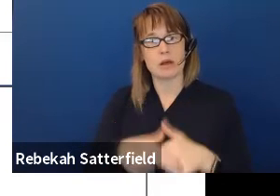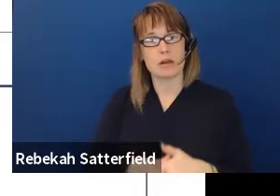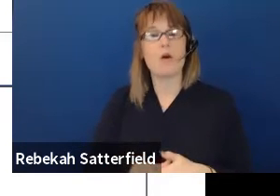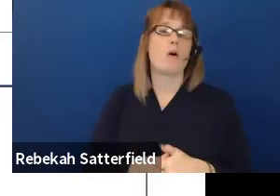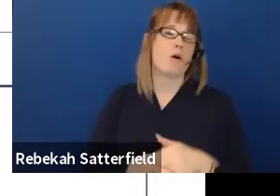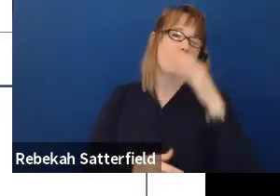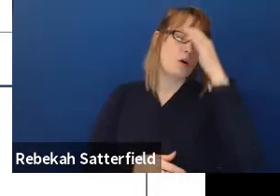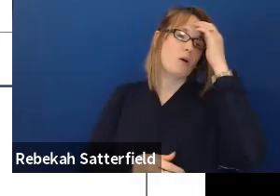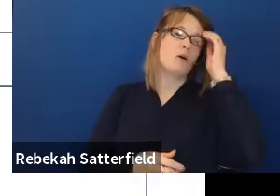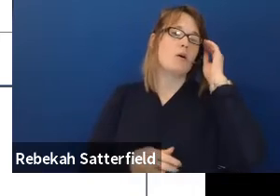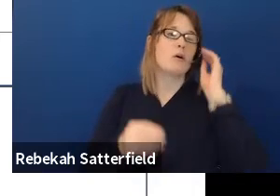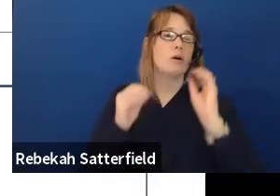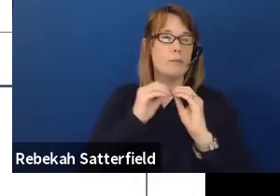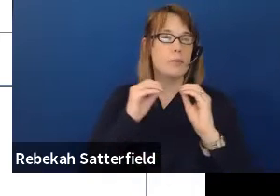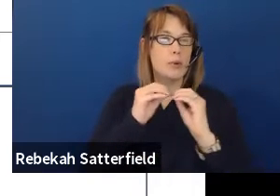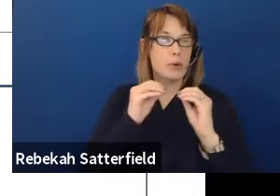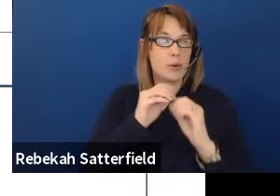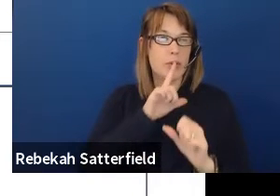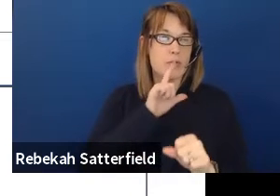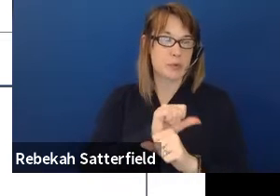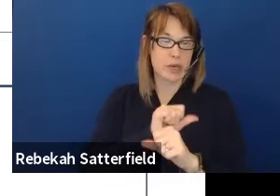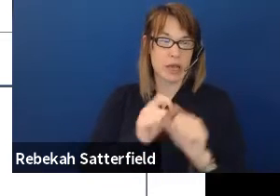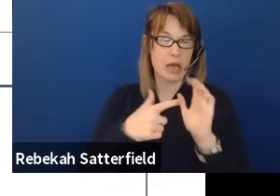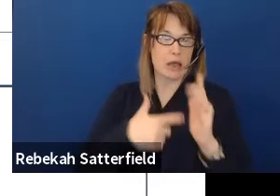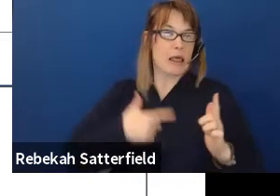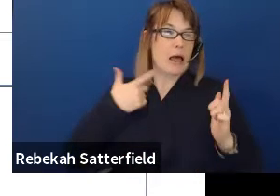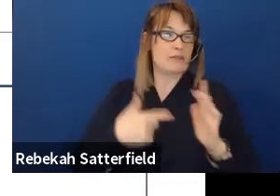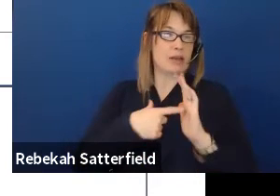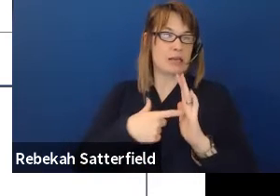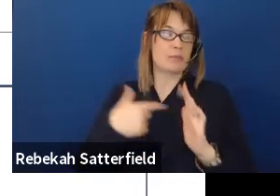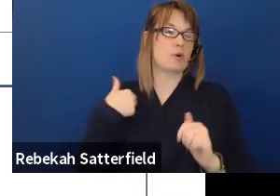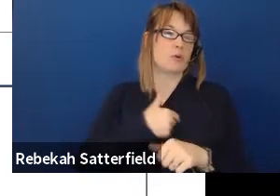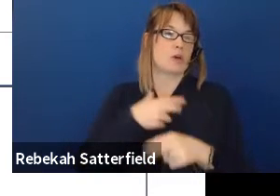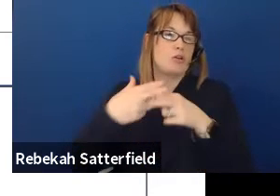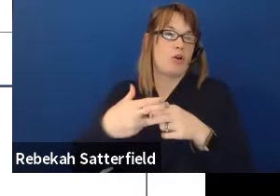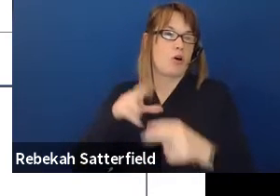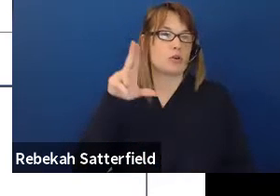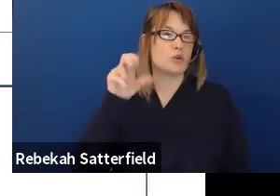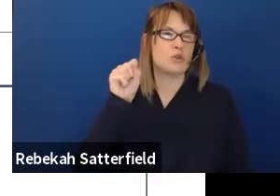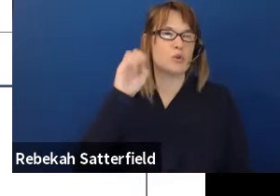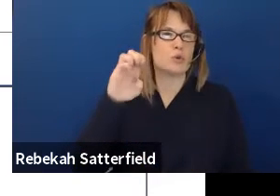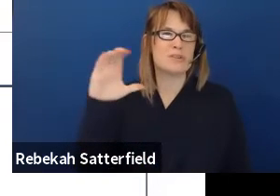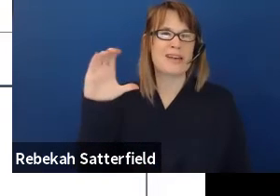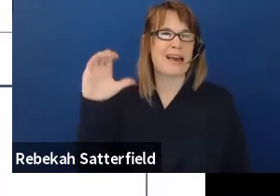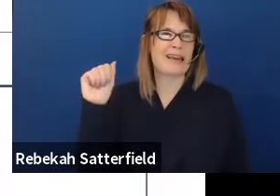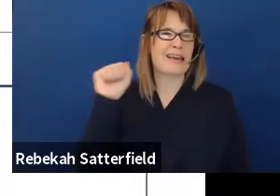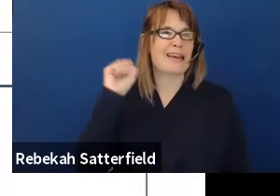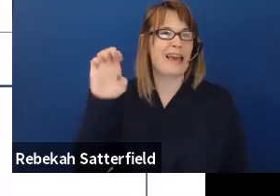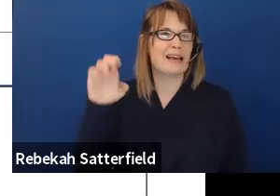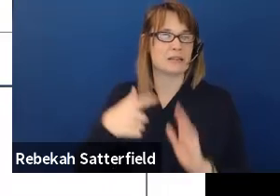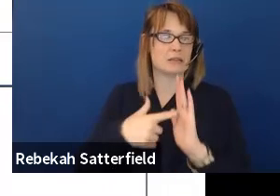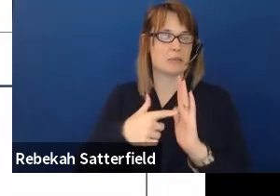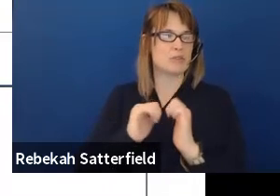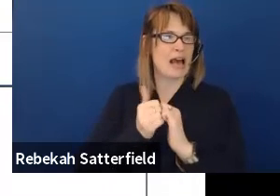Okay, so some more real life examples, and we just call them just use case of examples of how our clients are